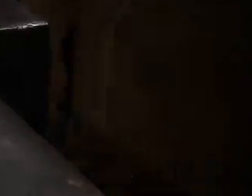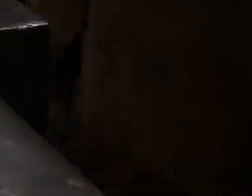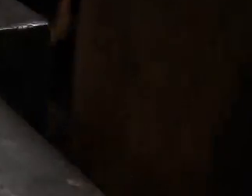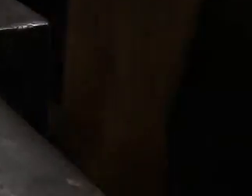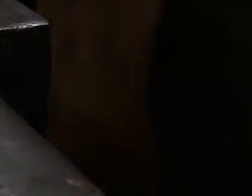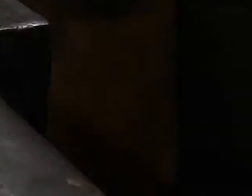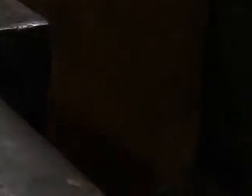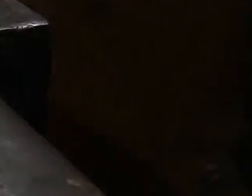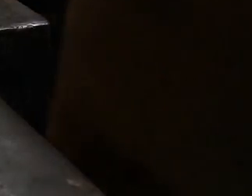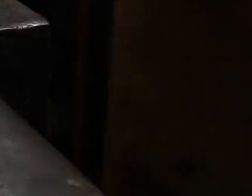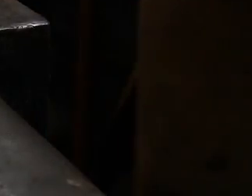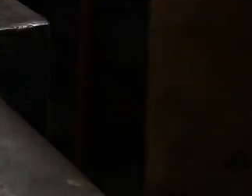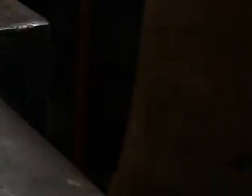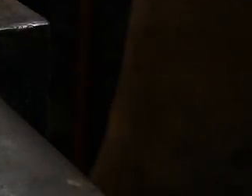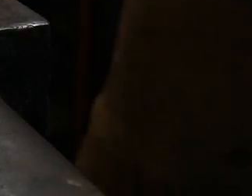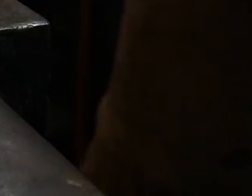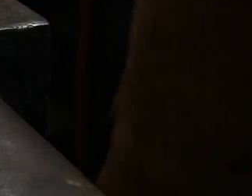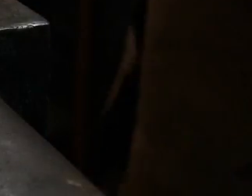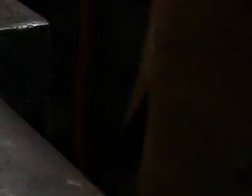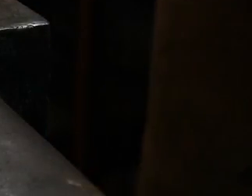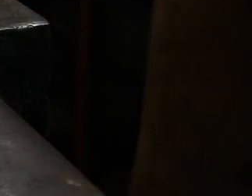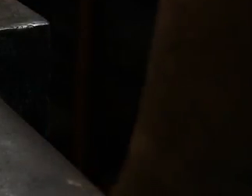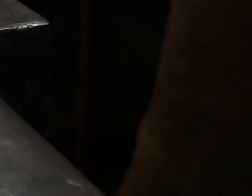we're going to bring this out. We're going to go ahead and bump it up.